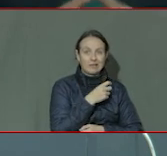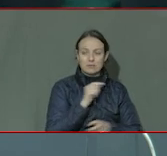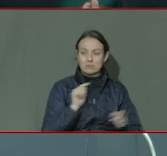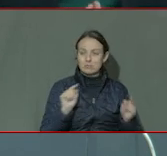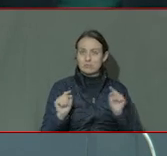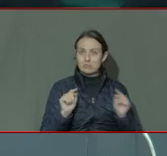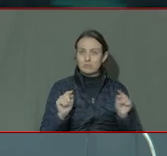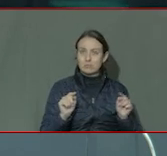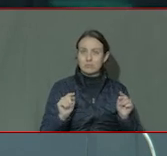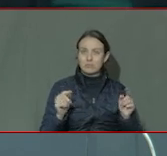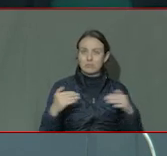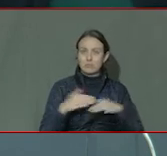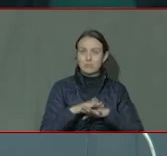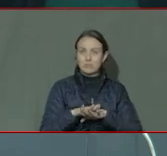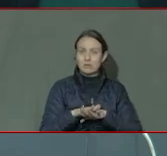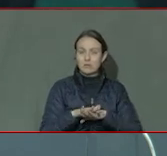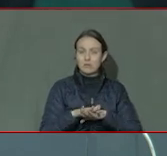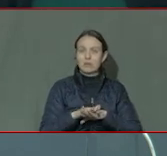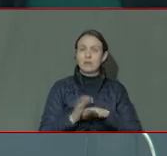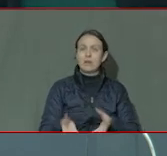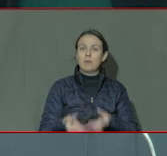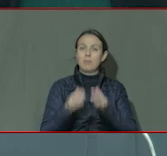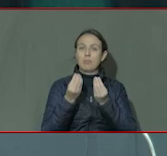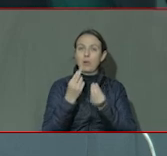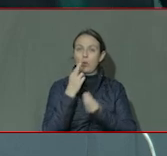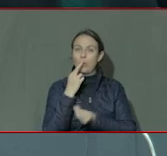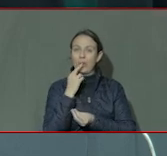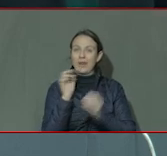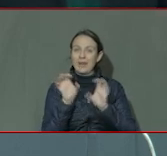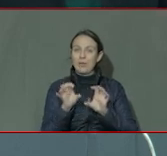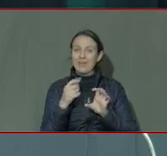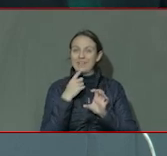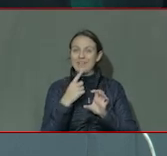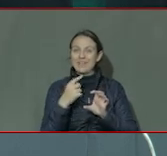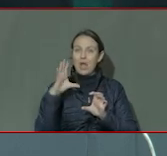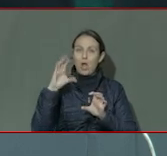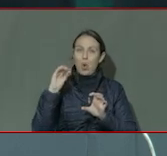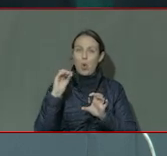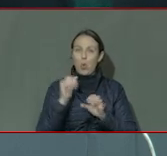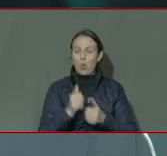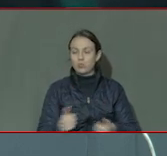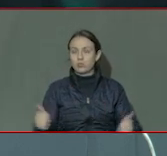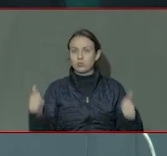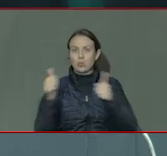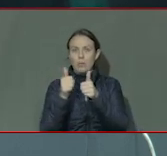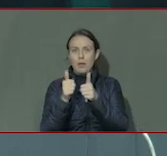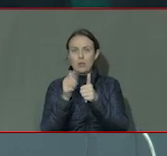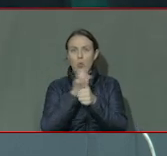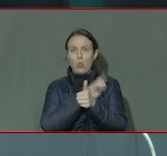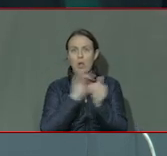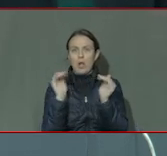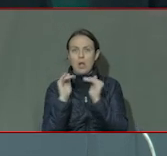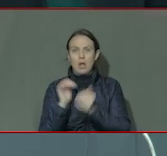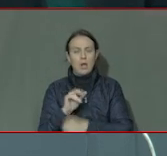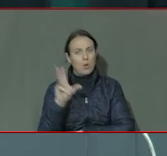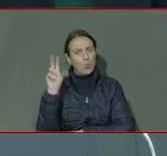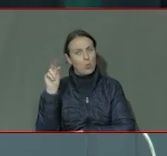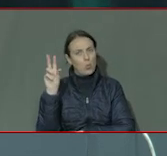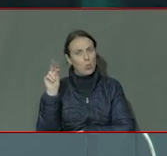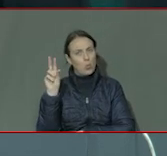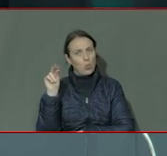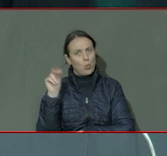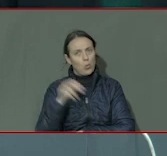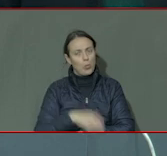flower is red and white, are we going to say it's called dominance because both are equal? No.